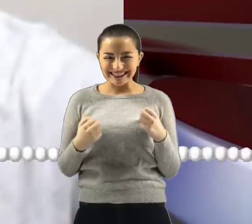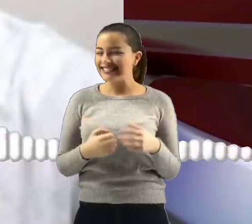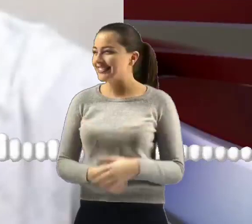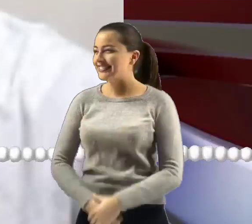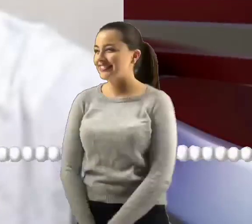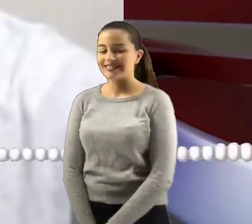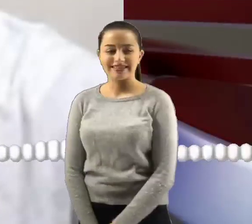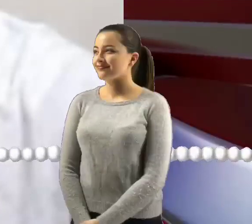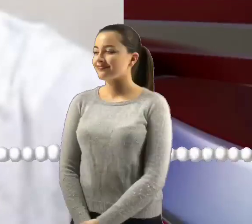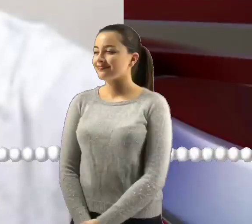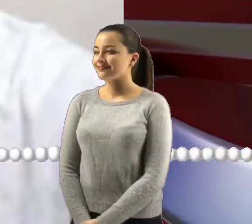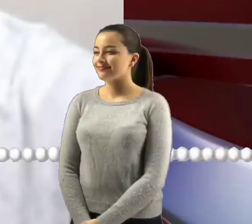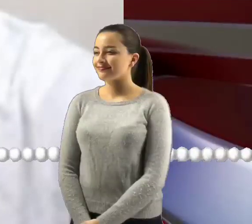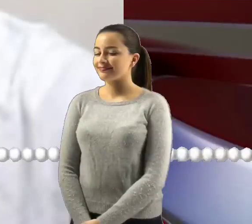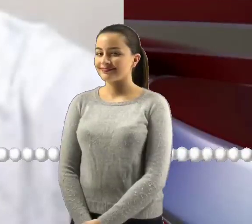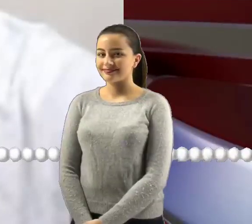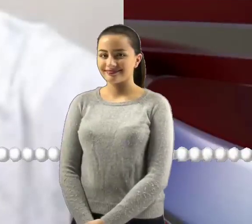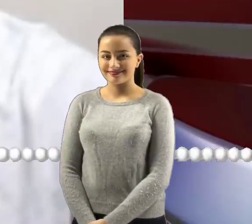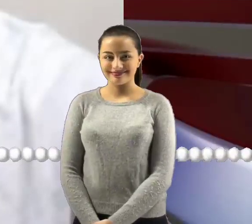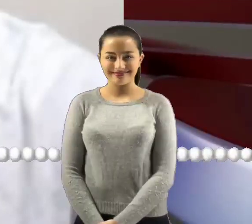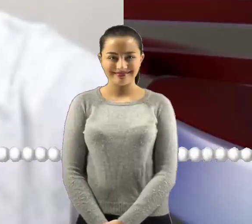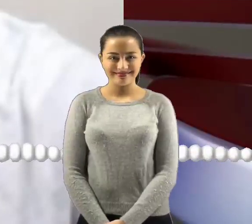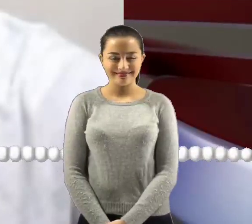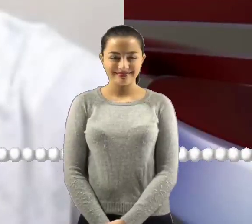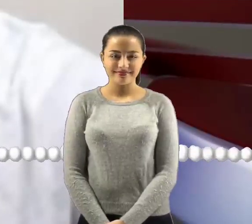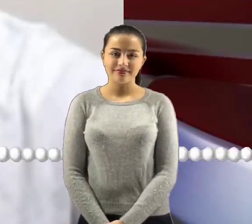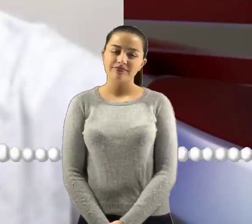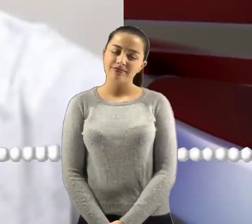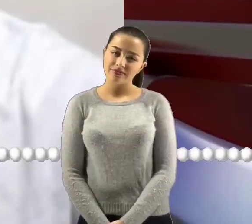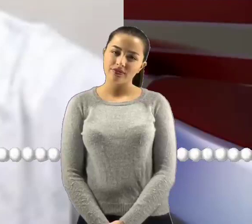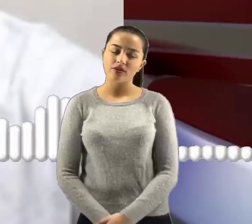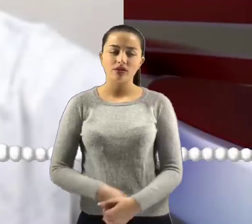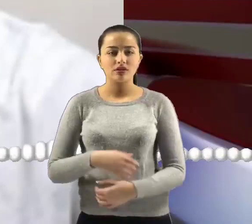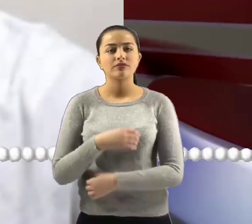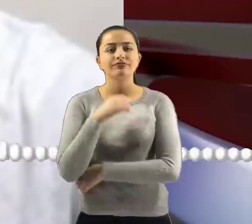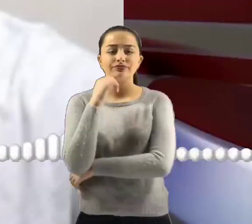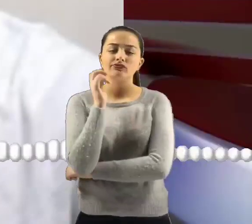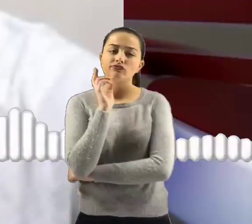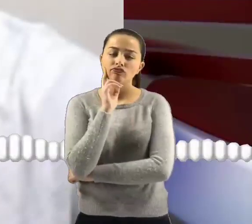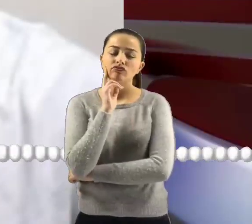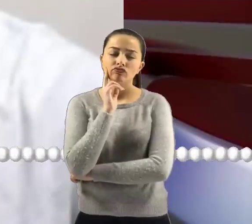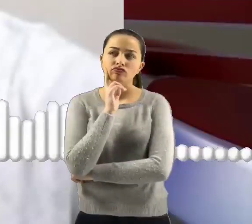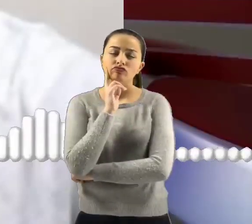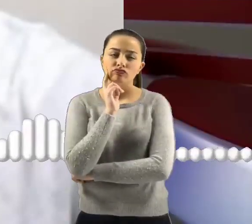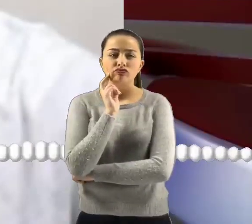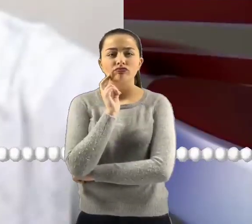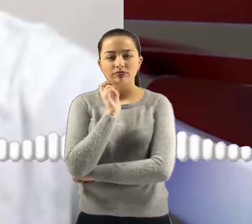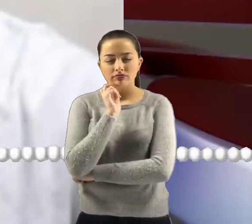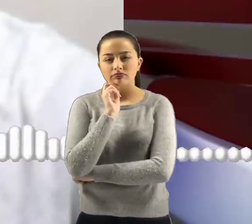kwelu nọ na Peter Obi atụtakwa ife a napụrụ ya. Maka unu n'anya, unu afụ na